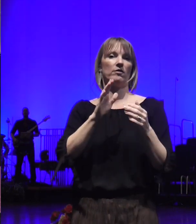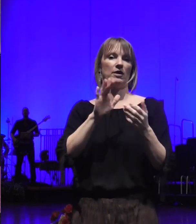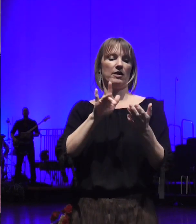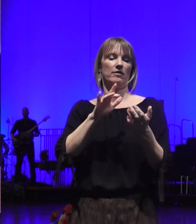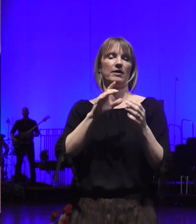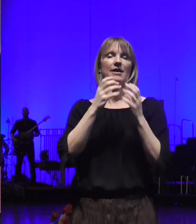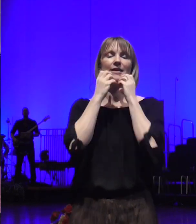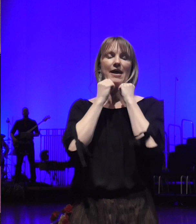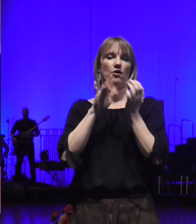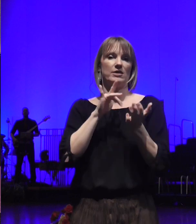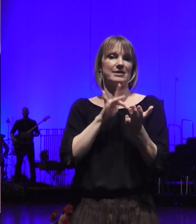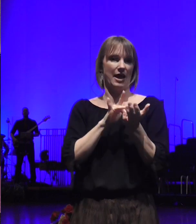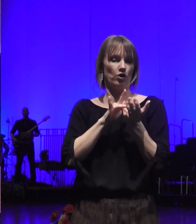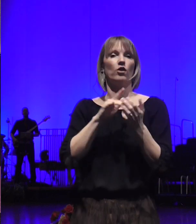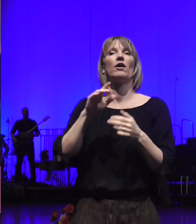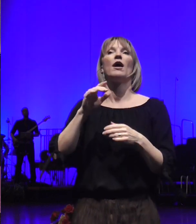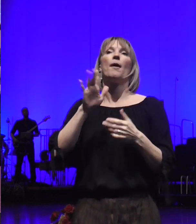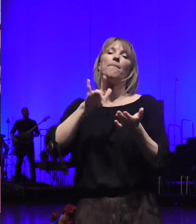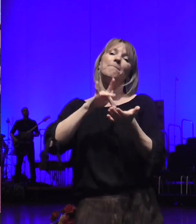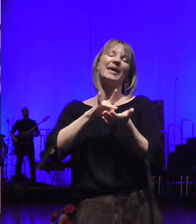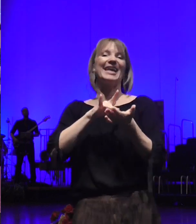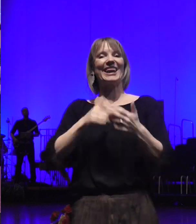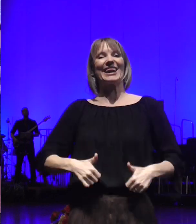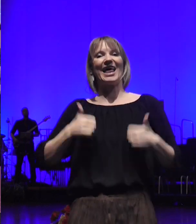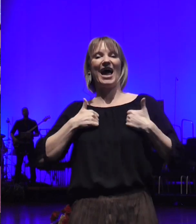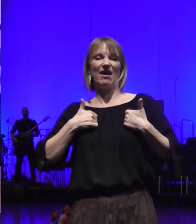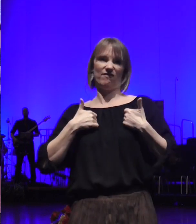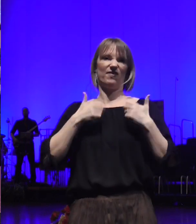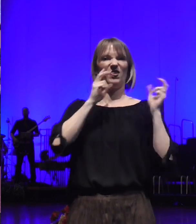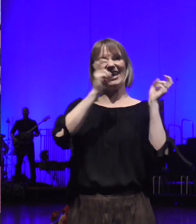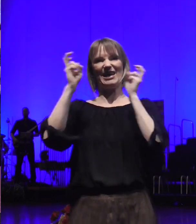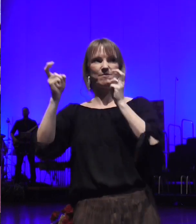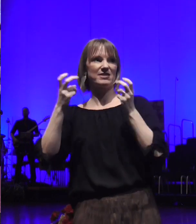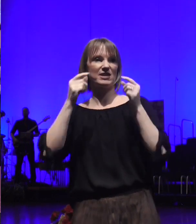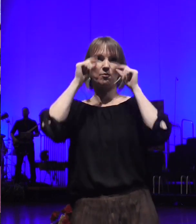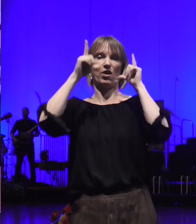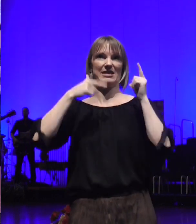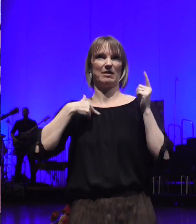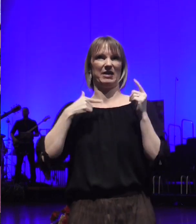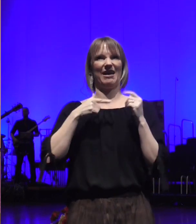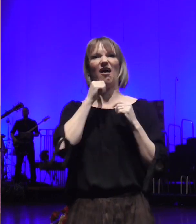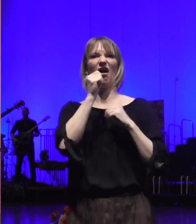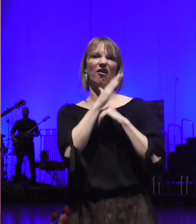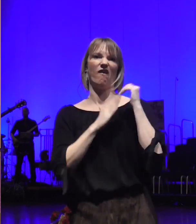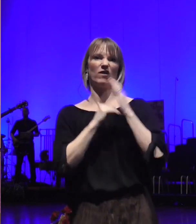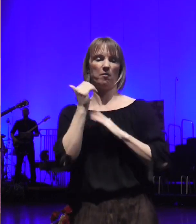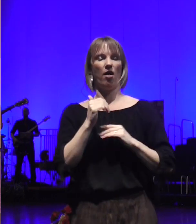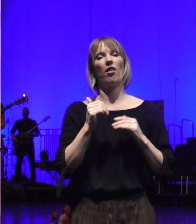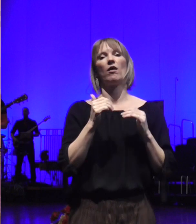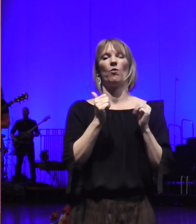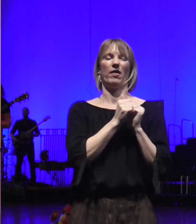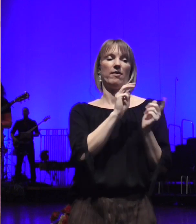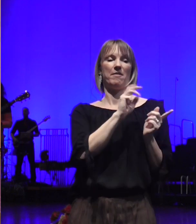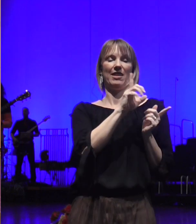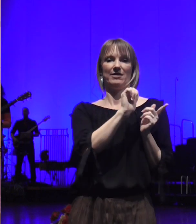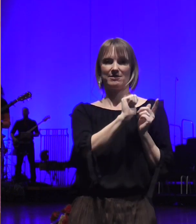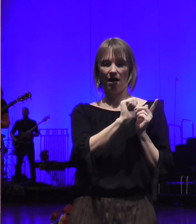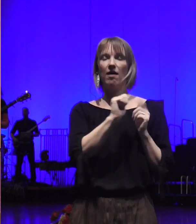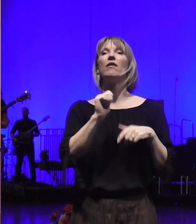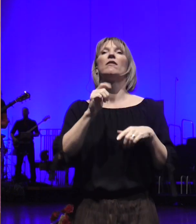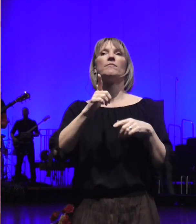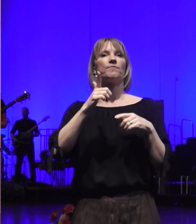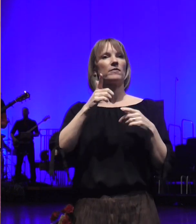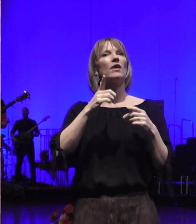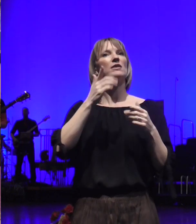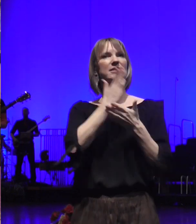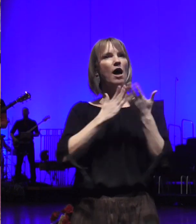spoke with her a bit about some midlife-themed topics that have been surprising me in uncomfortable ways. She was very receptive, and as we spoke, insights came forth that